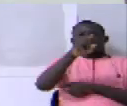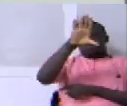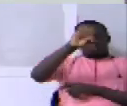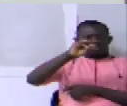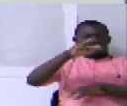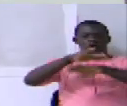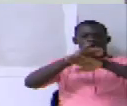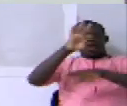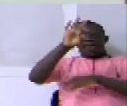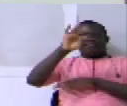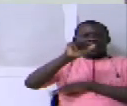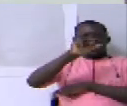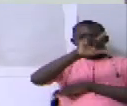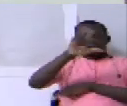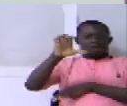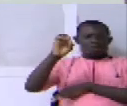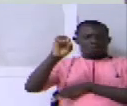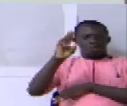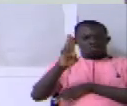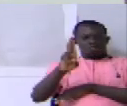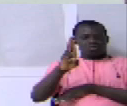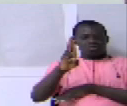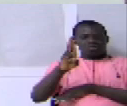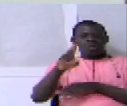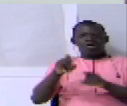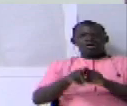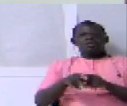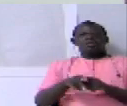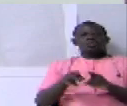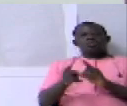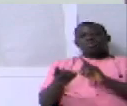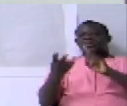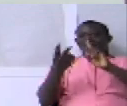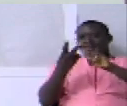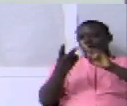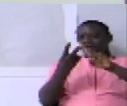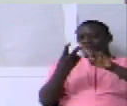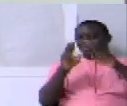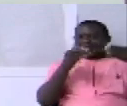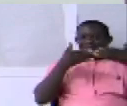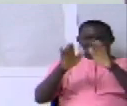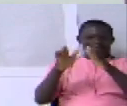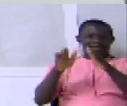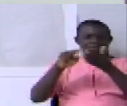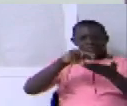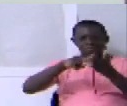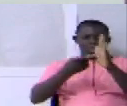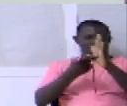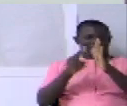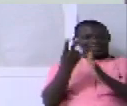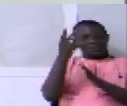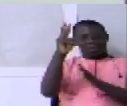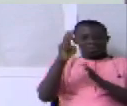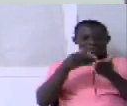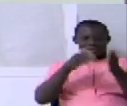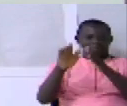Falu yemen ke falula Yes, sir. is on the second system, correct? abelari wo sila fulanja wala kan fonde bang Yes, sir,